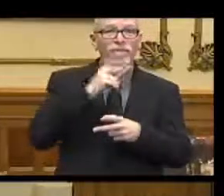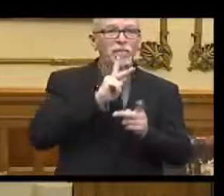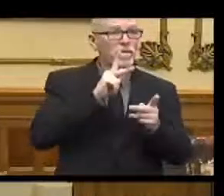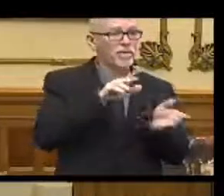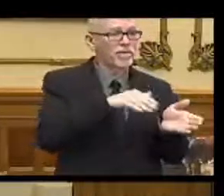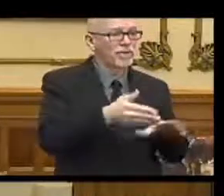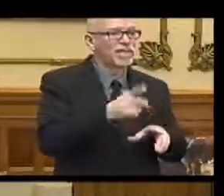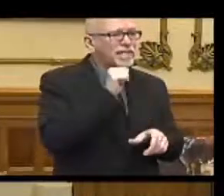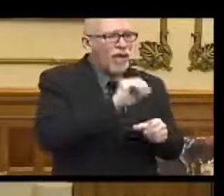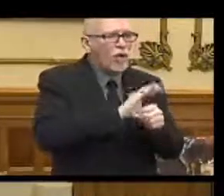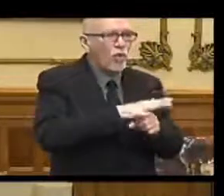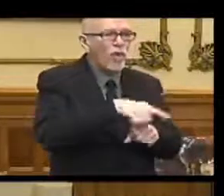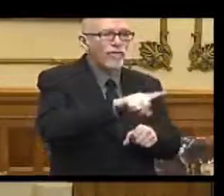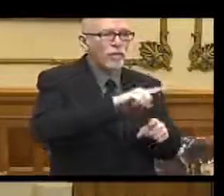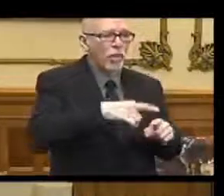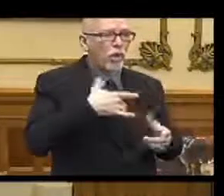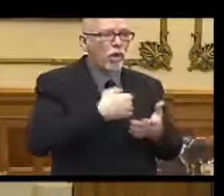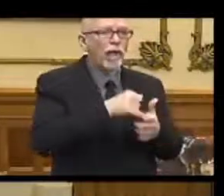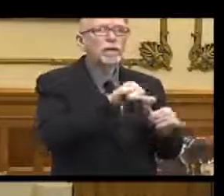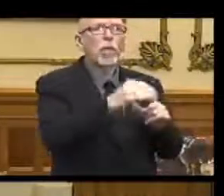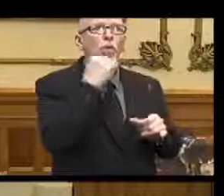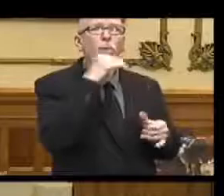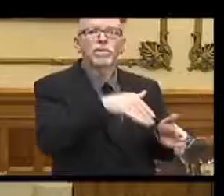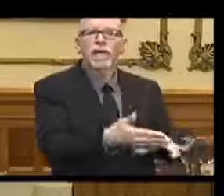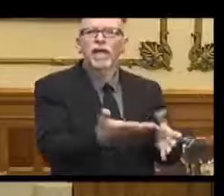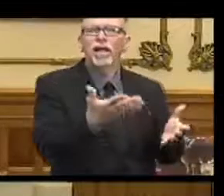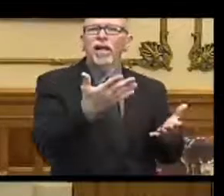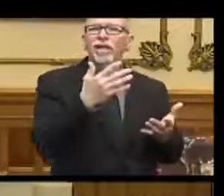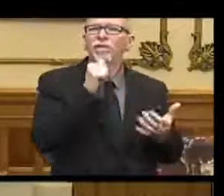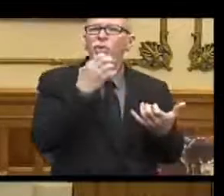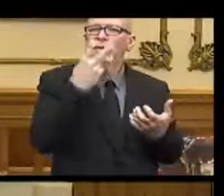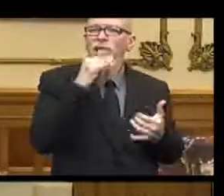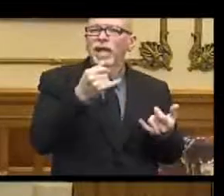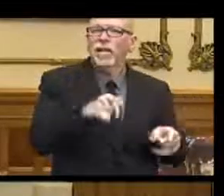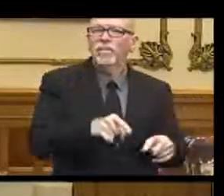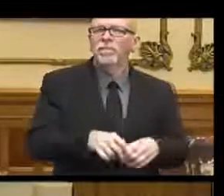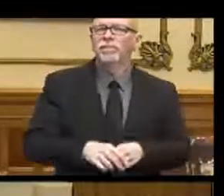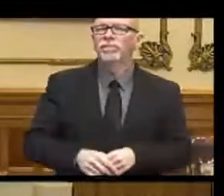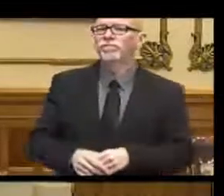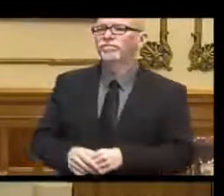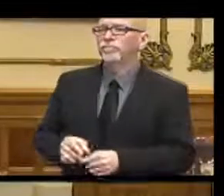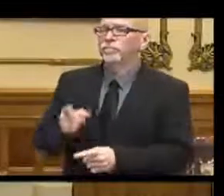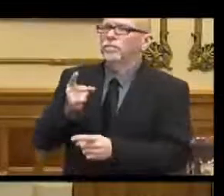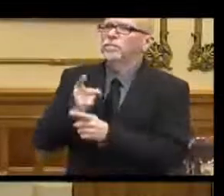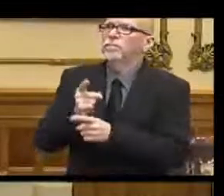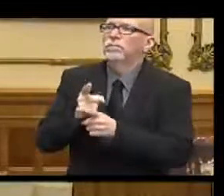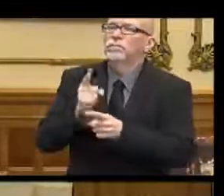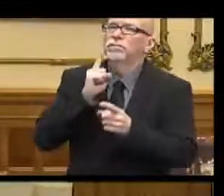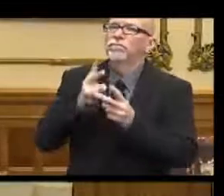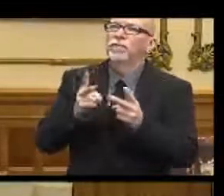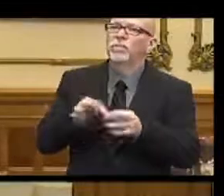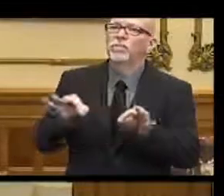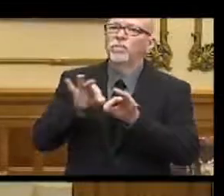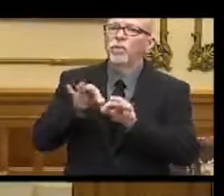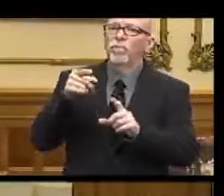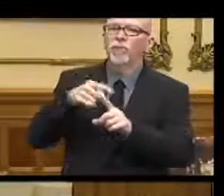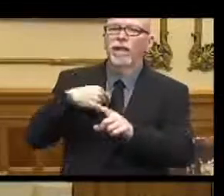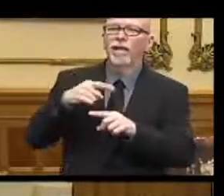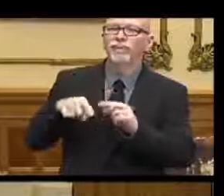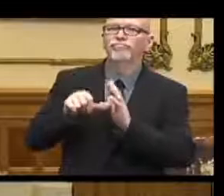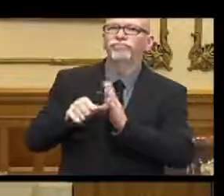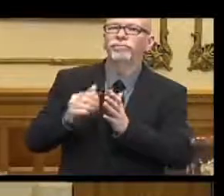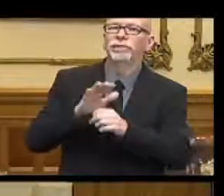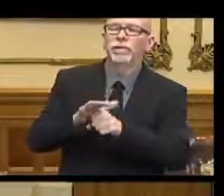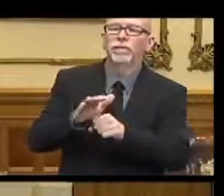weren't infected with COVID-19 for that reason. That's a very, very important point, Chris. I can't stress that enough. We actually